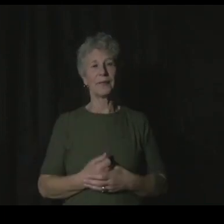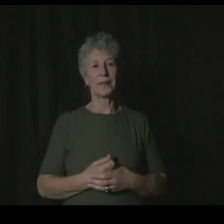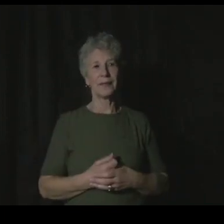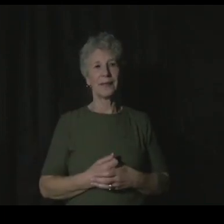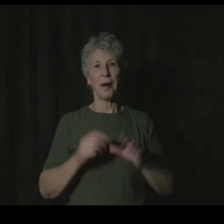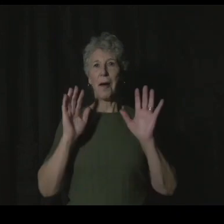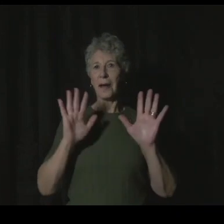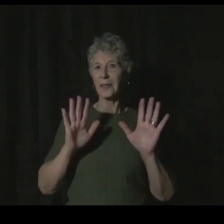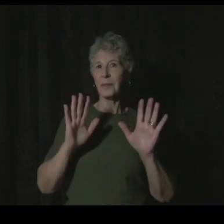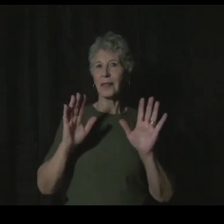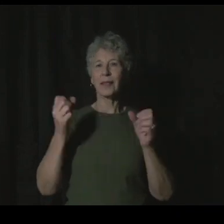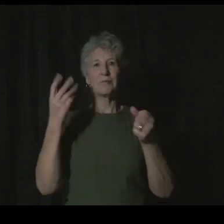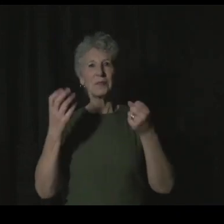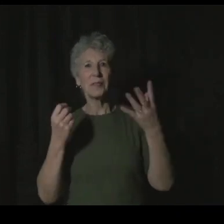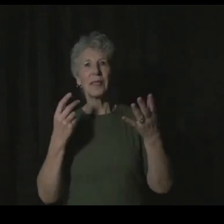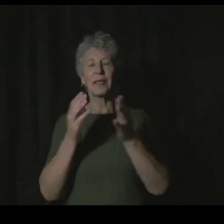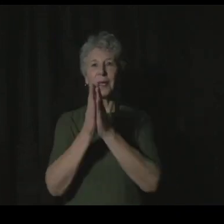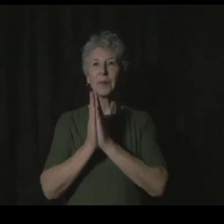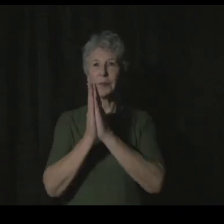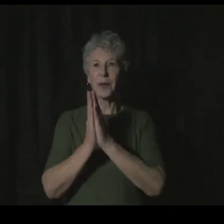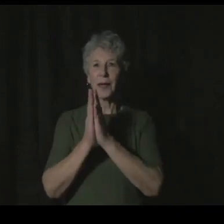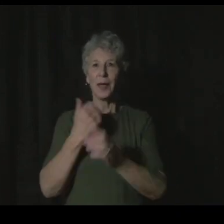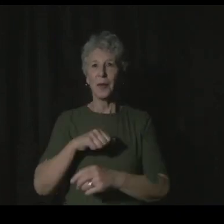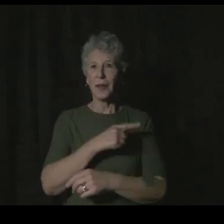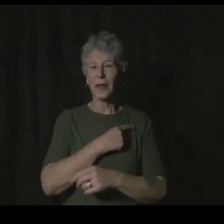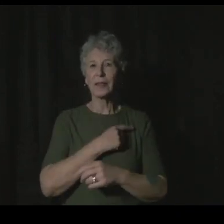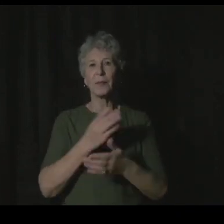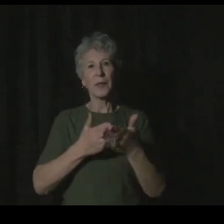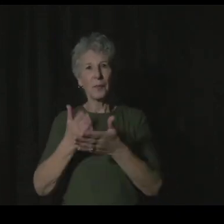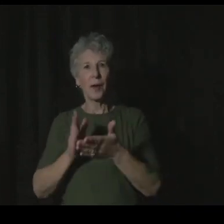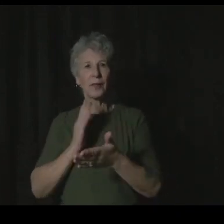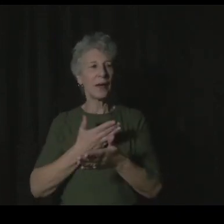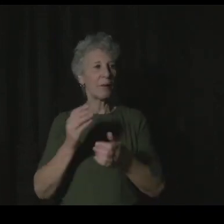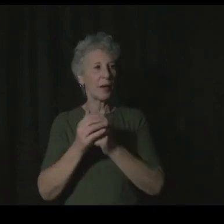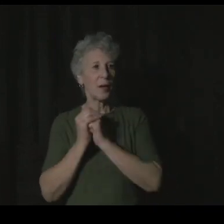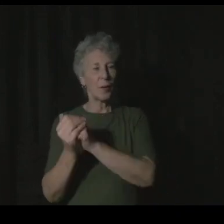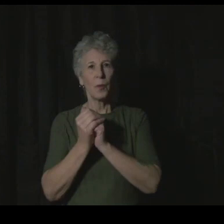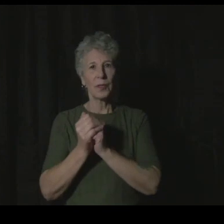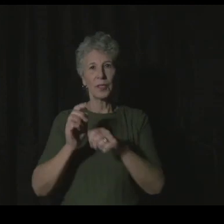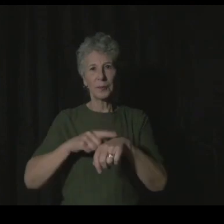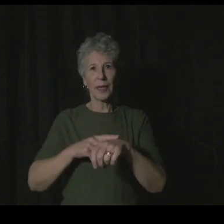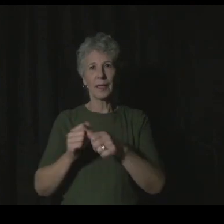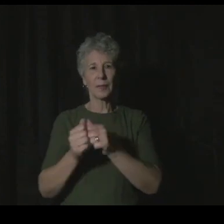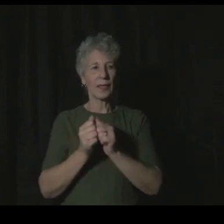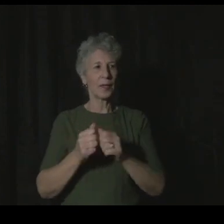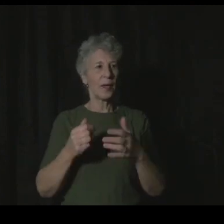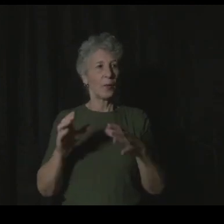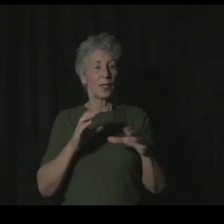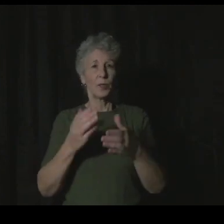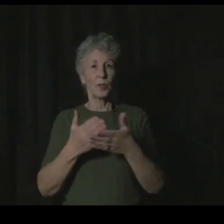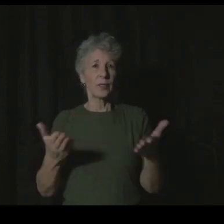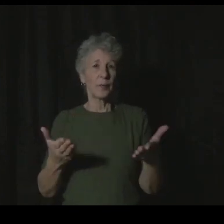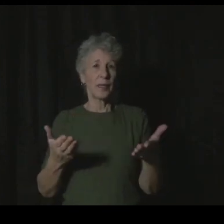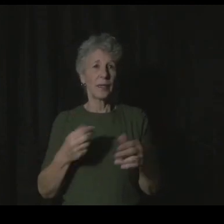can sing with us and pray with us and be a part of our worship service together. So we're going to do something a little fun this morning, and adults, I'm going to